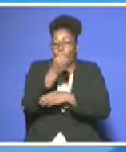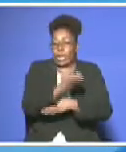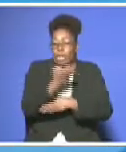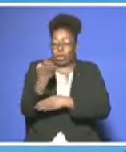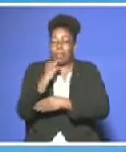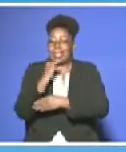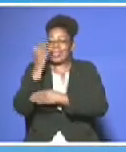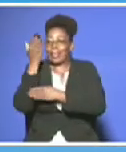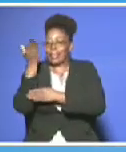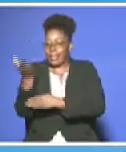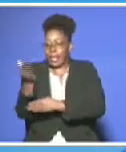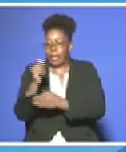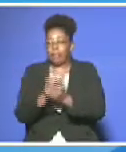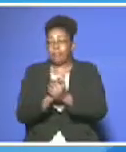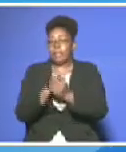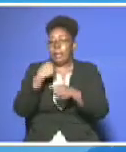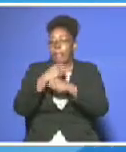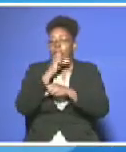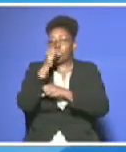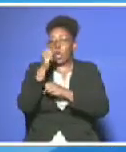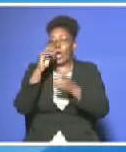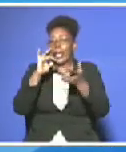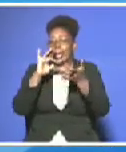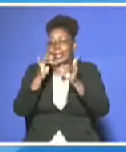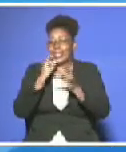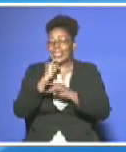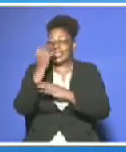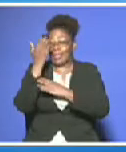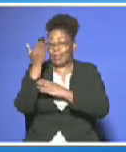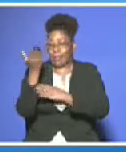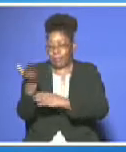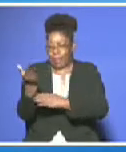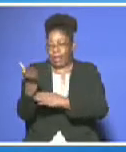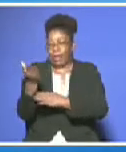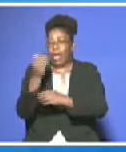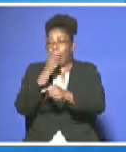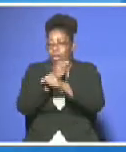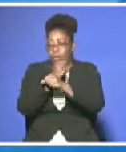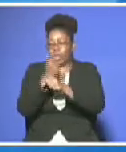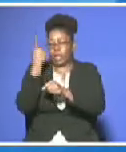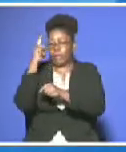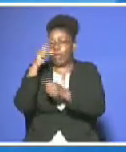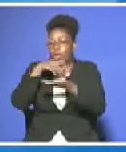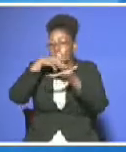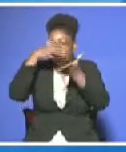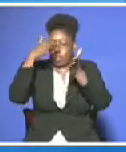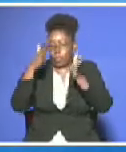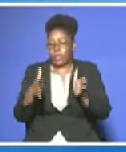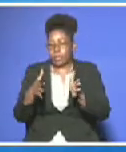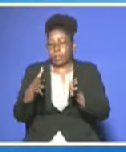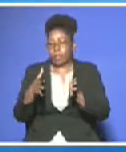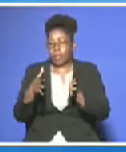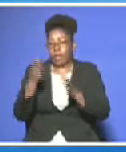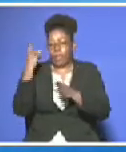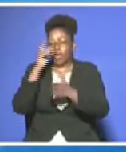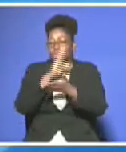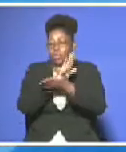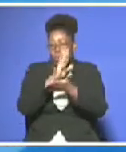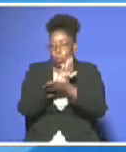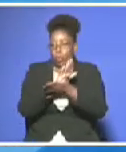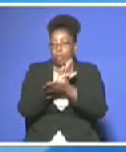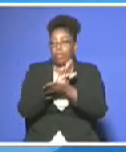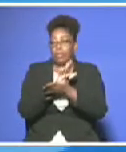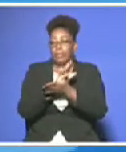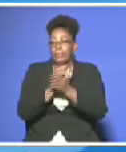there. We want to make sure that the internet access is available for the students and on the school campuses. We want to make sure a